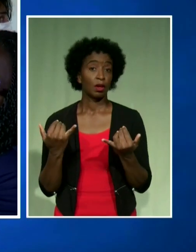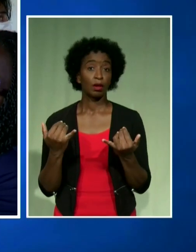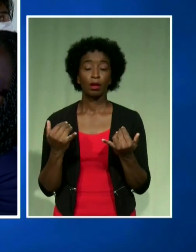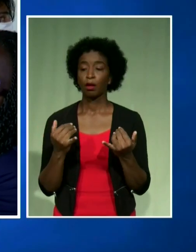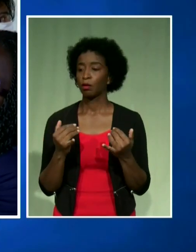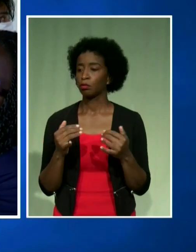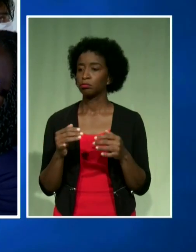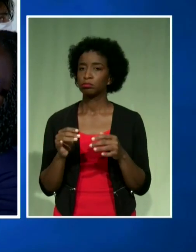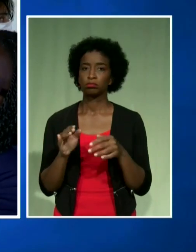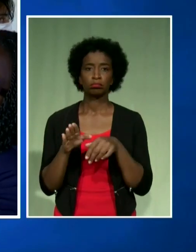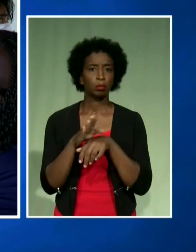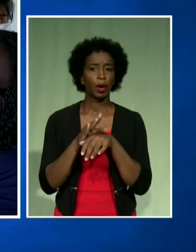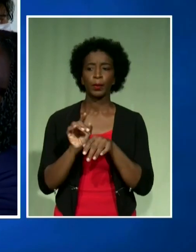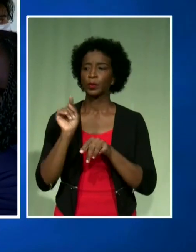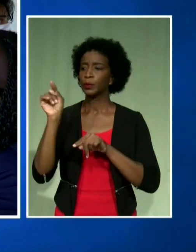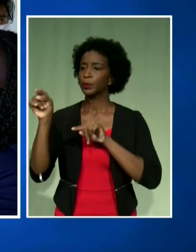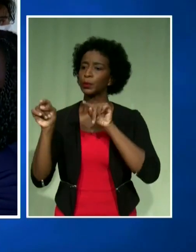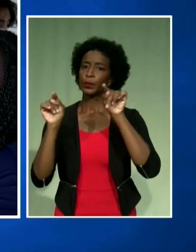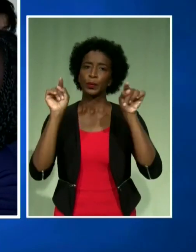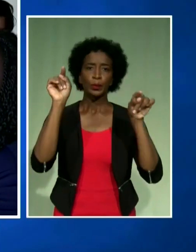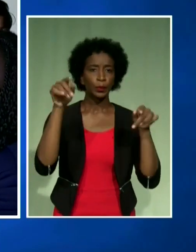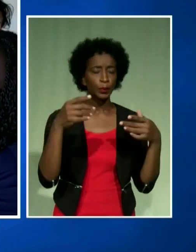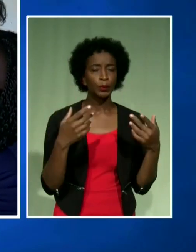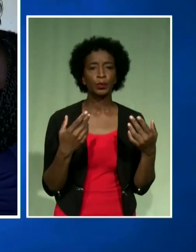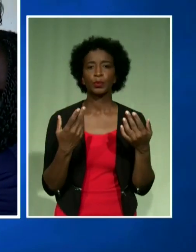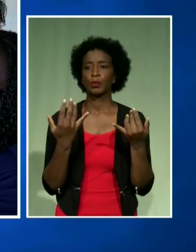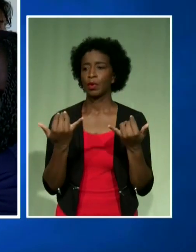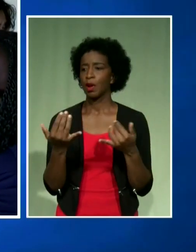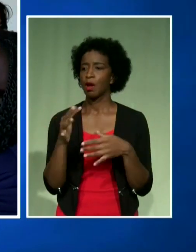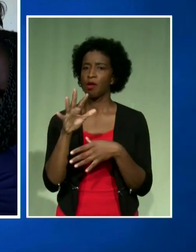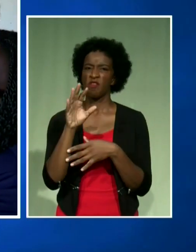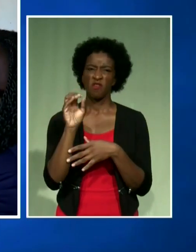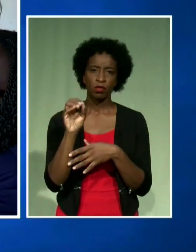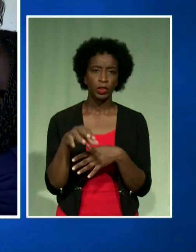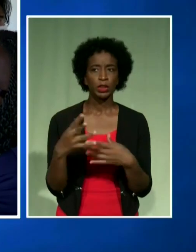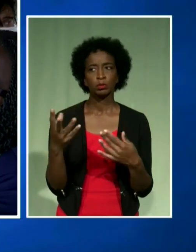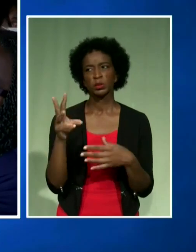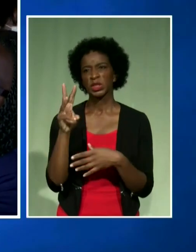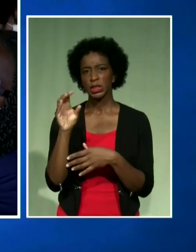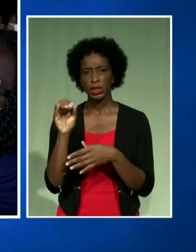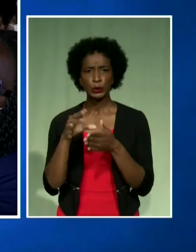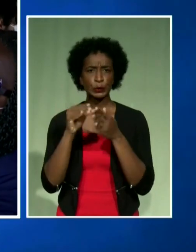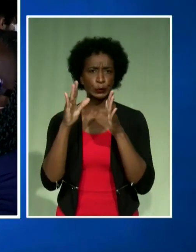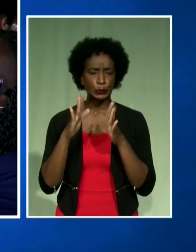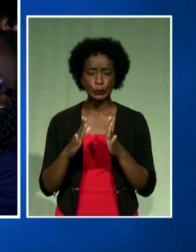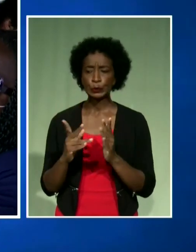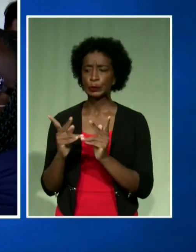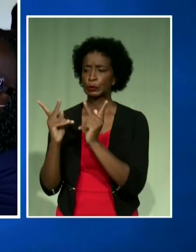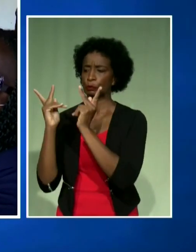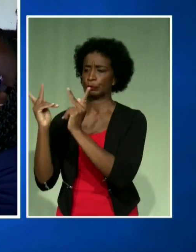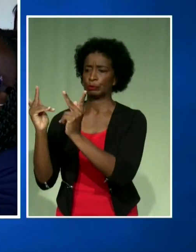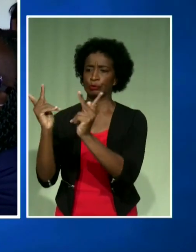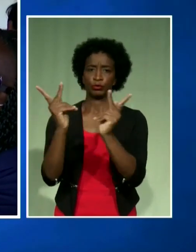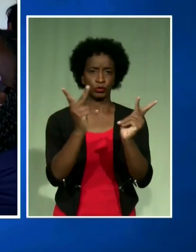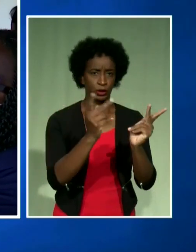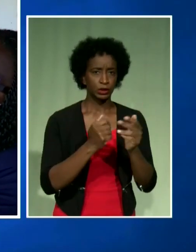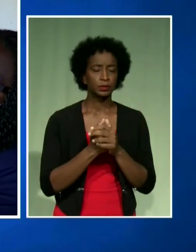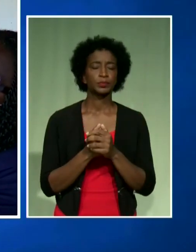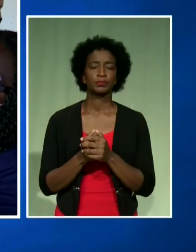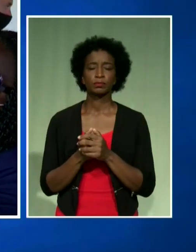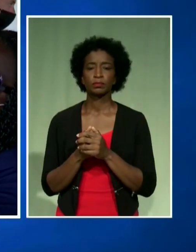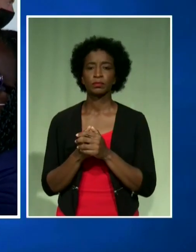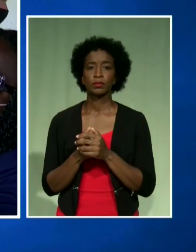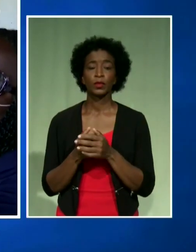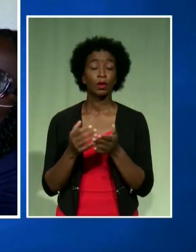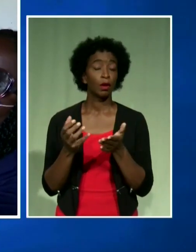have probably 50 or 60 students out in the community. So we're using multiple sites, so students have